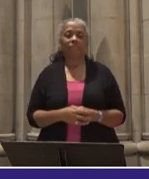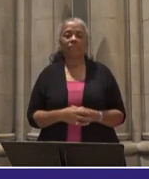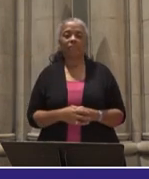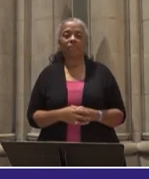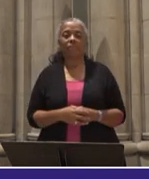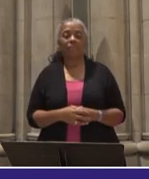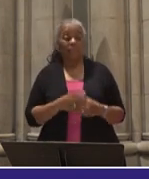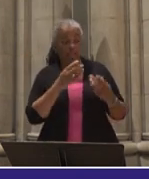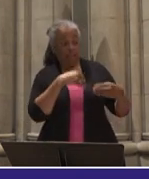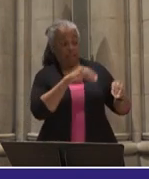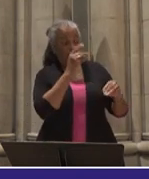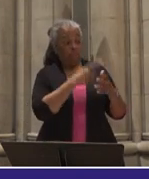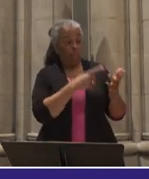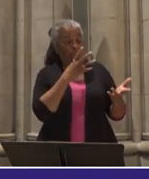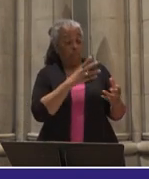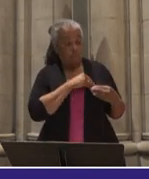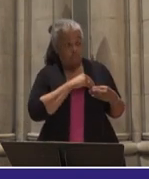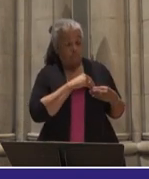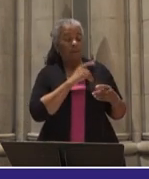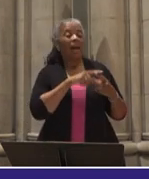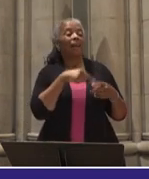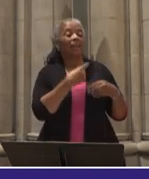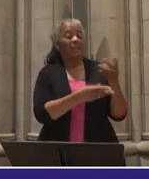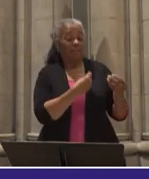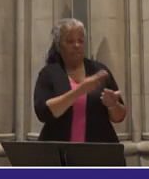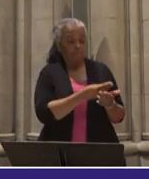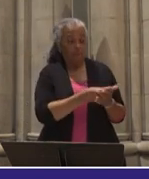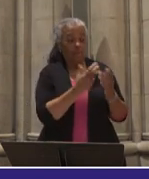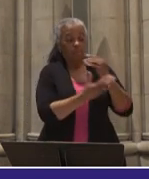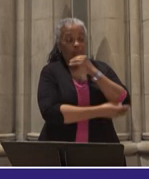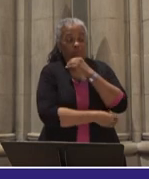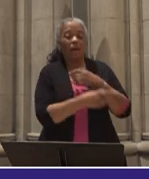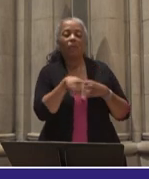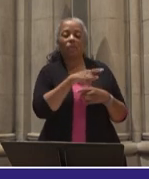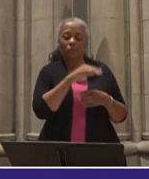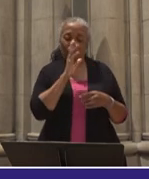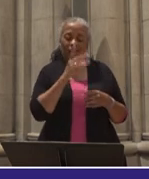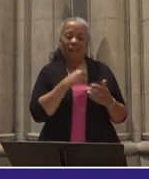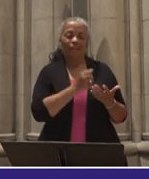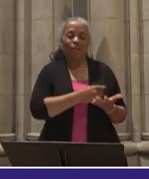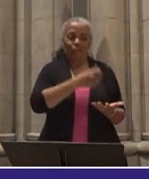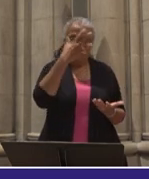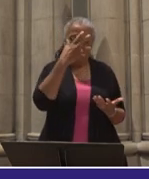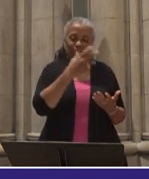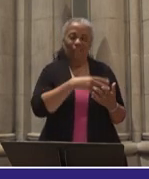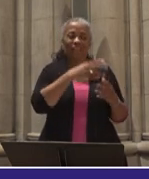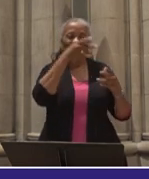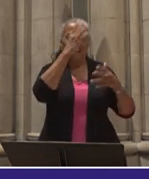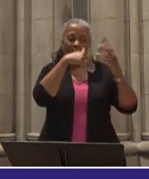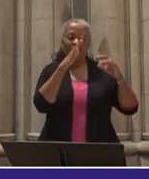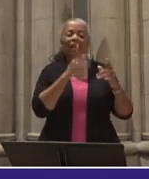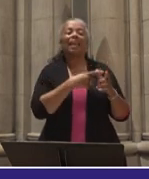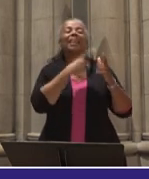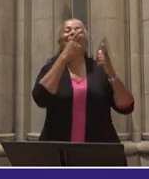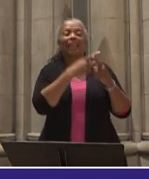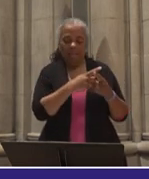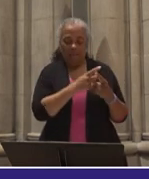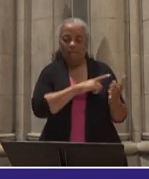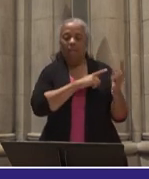own and give money to the poor, and you will have treasure in heaven. Then come follow